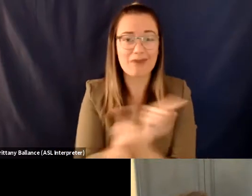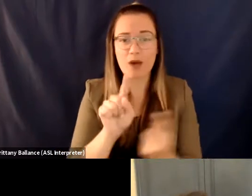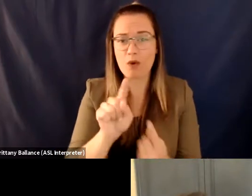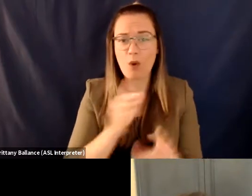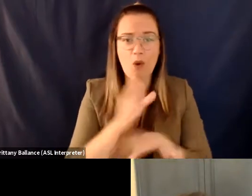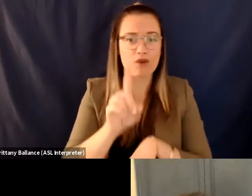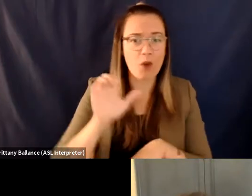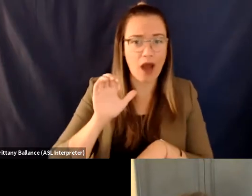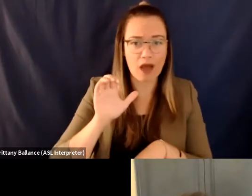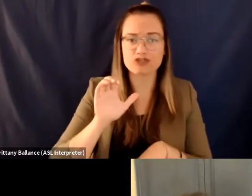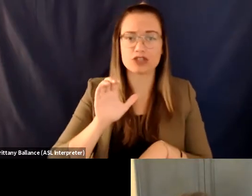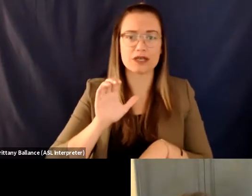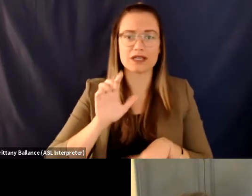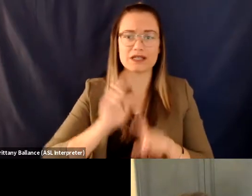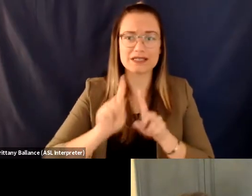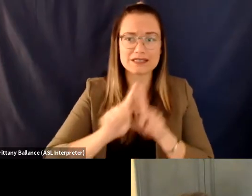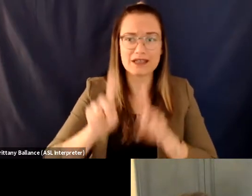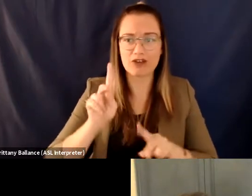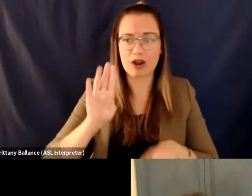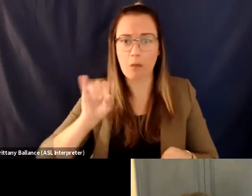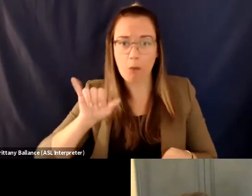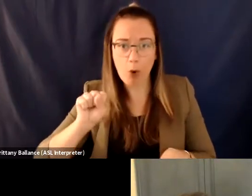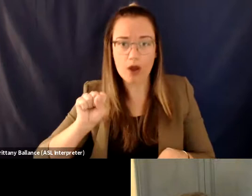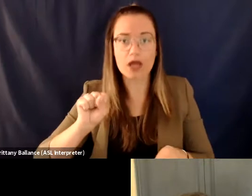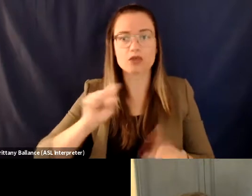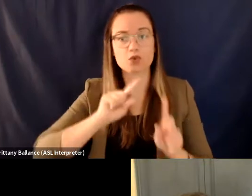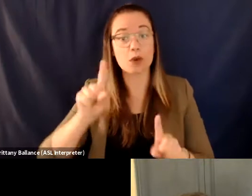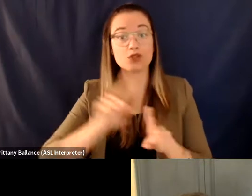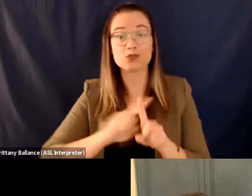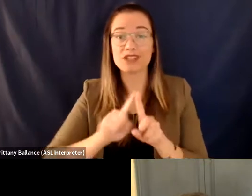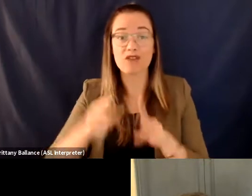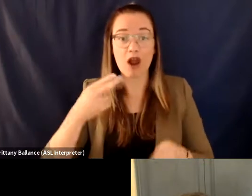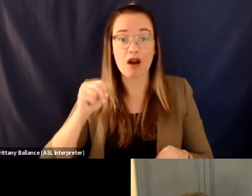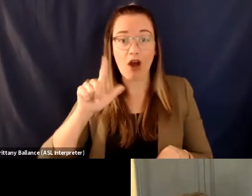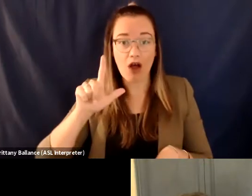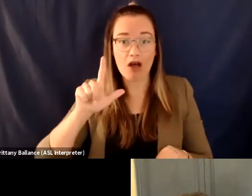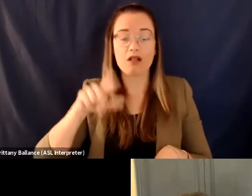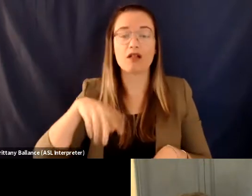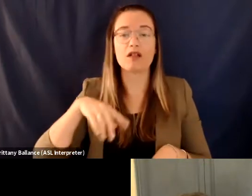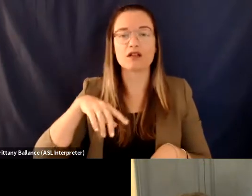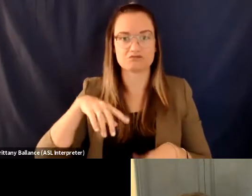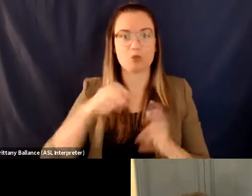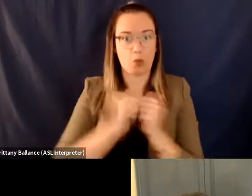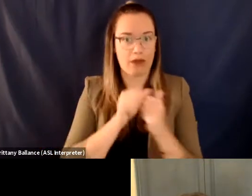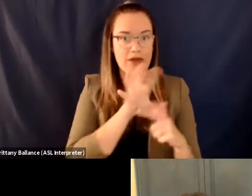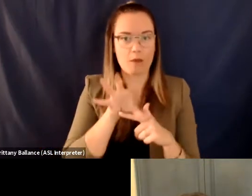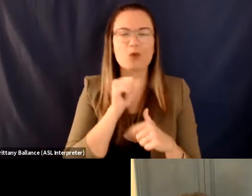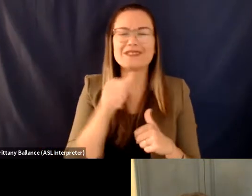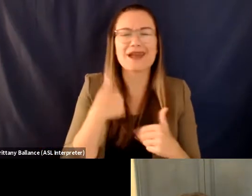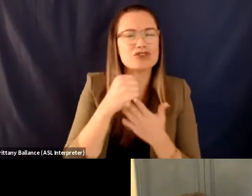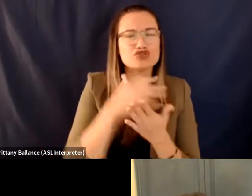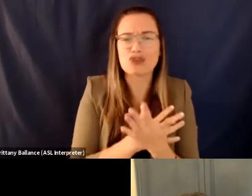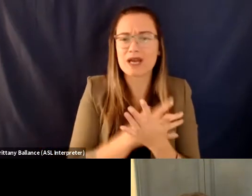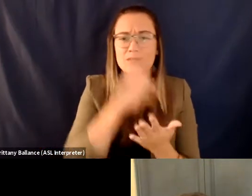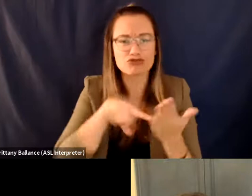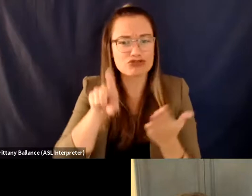to their living rooms. We went to American Legion halls with our camera, and we had not a script or a checklist, but a desire to